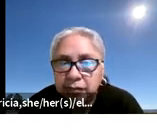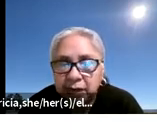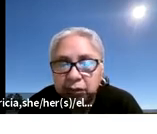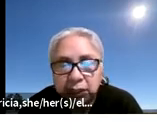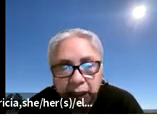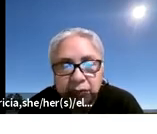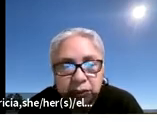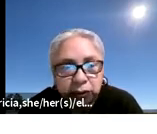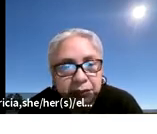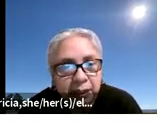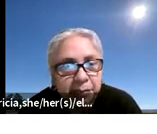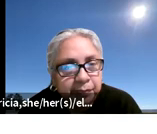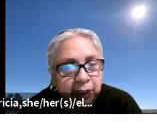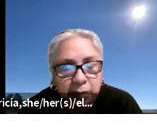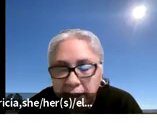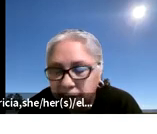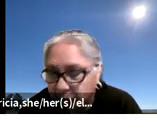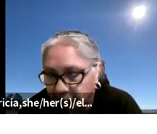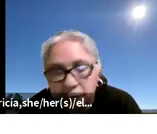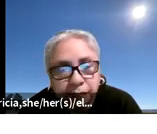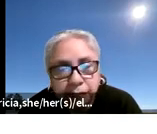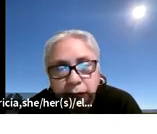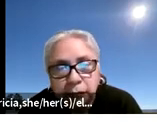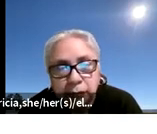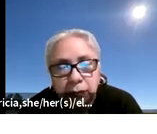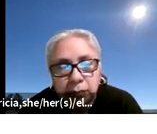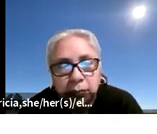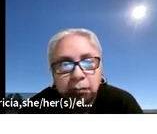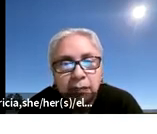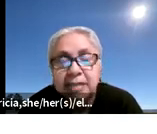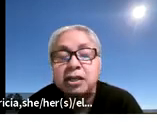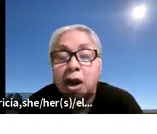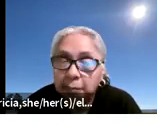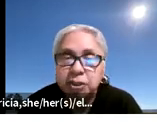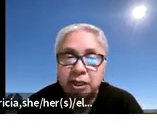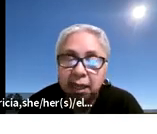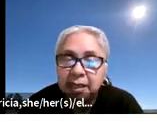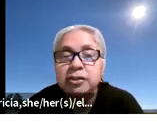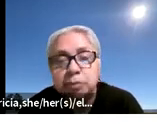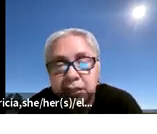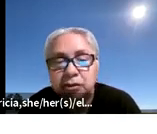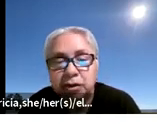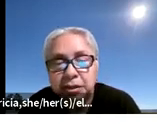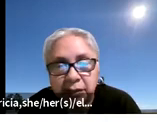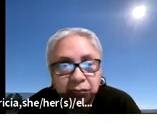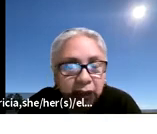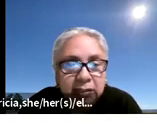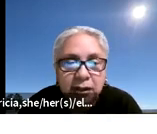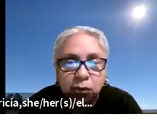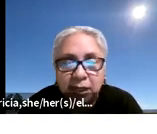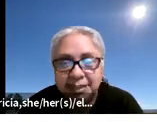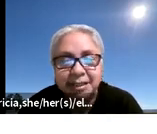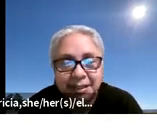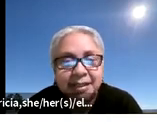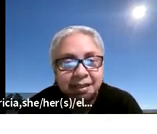a survivor, a client that shows up, a writing journal, as an option, as a resource, if they